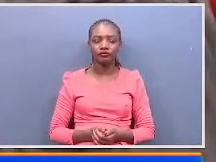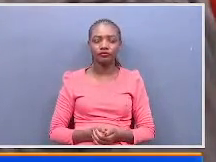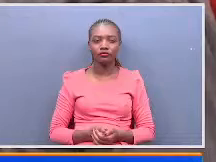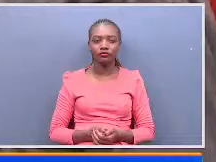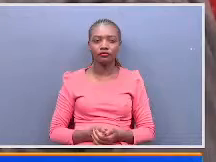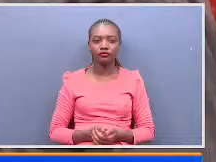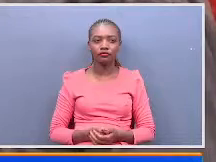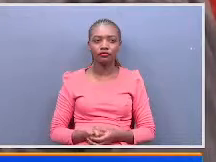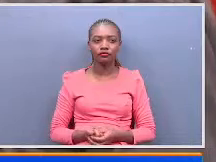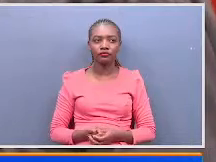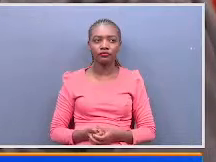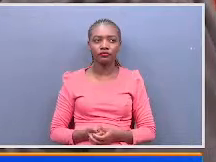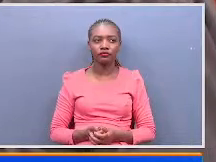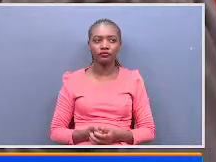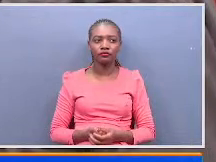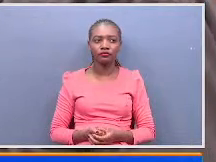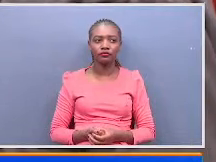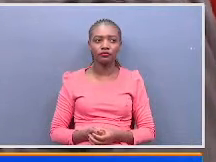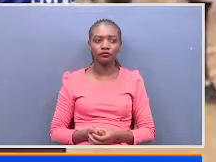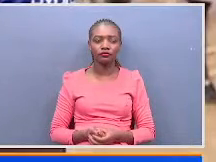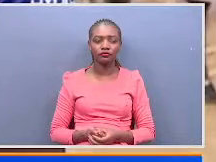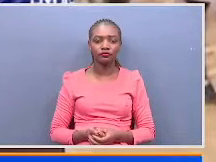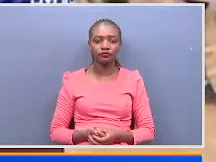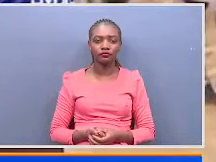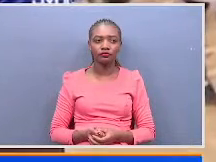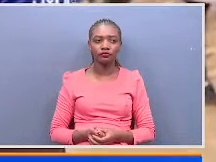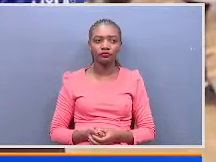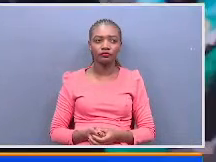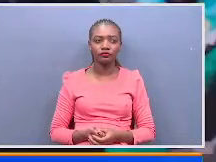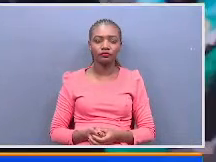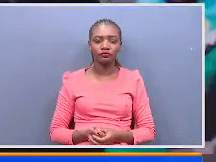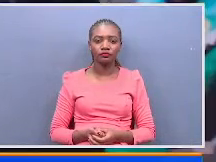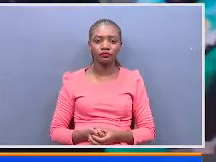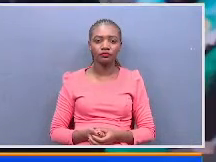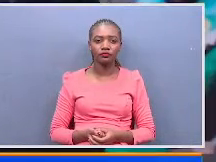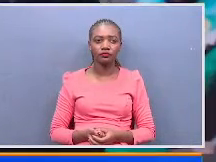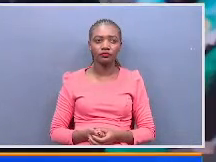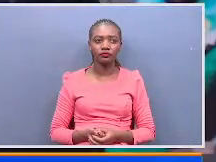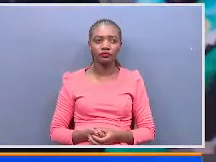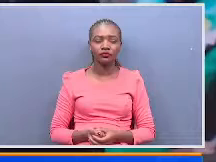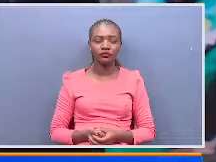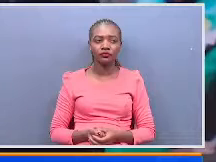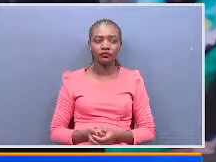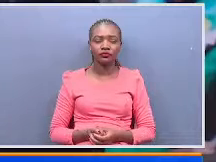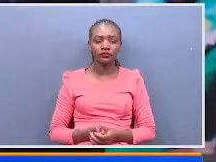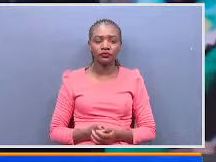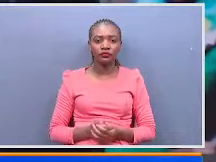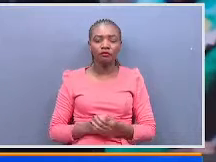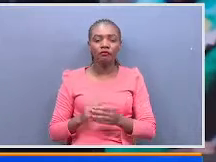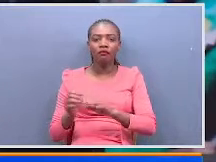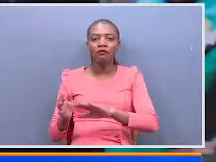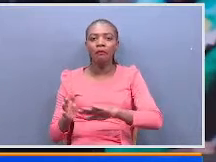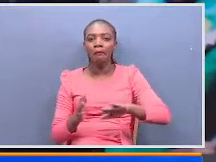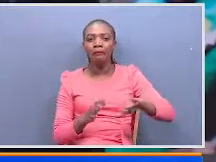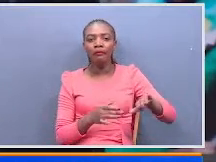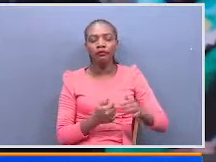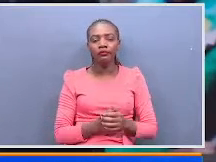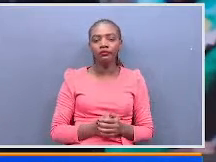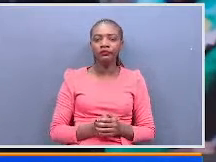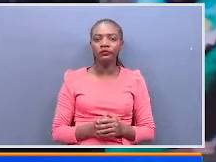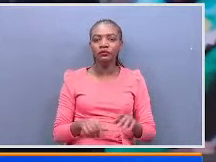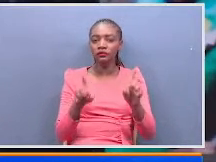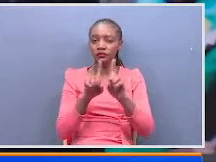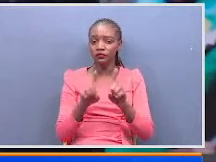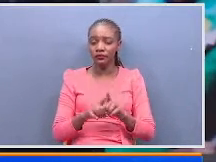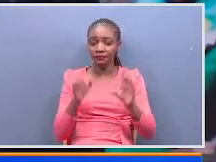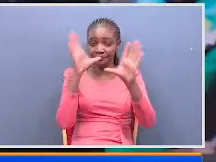Chichi Josephine TV 47. Now, Roots Party presidential